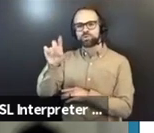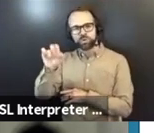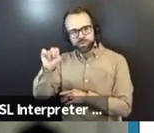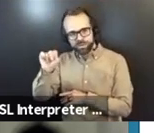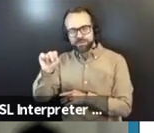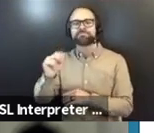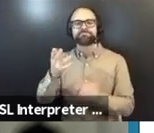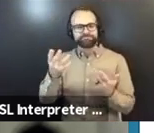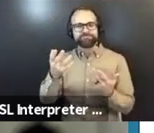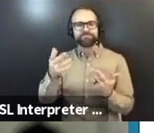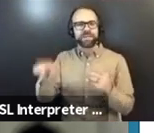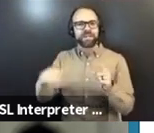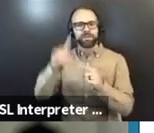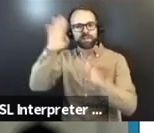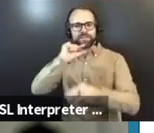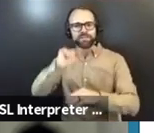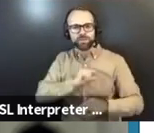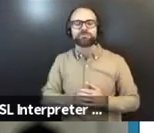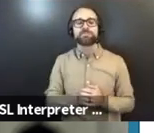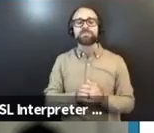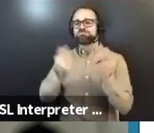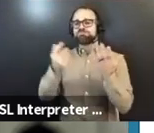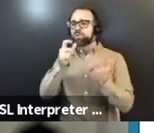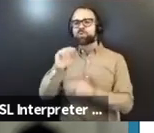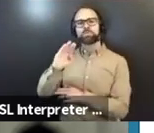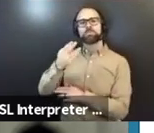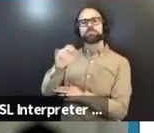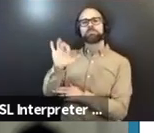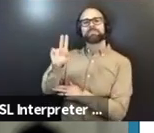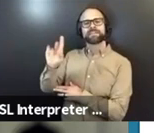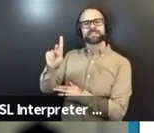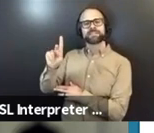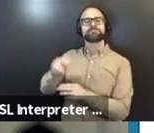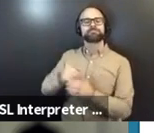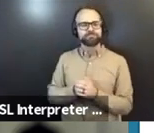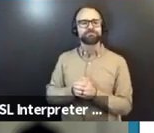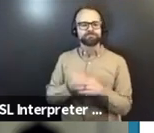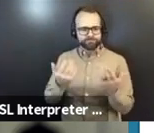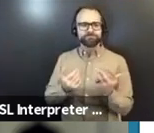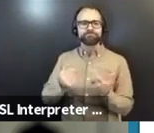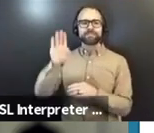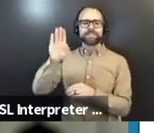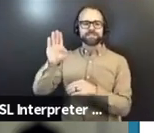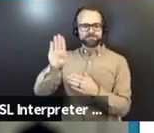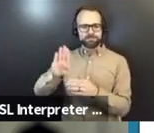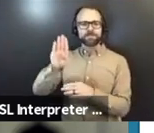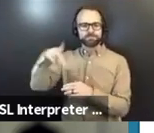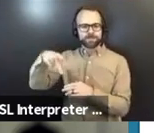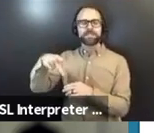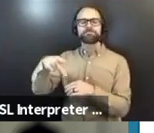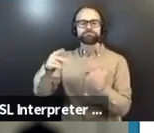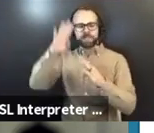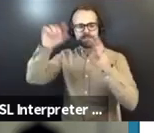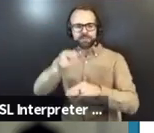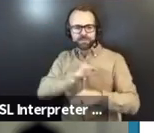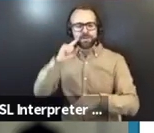about Bhavik. Bhavik is a VP of Business Development and Marketing for OKR Financial. He brings